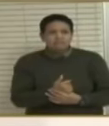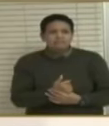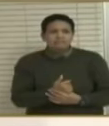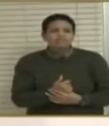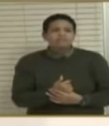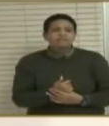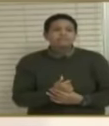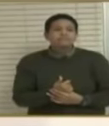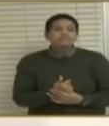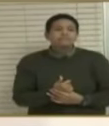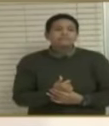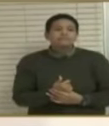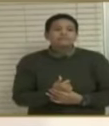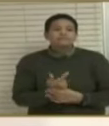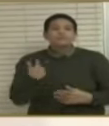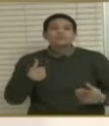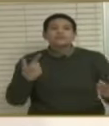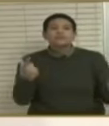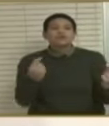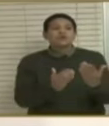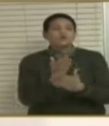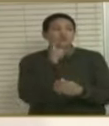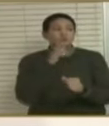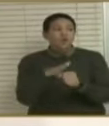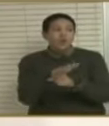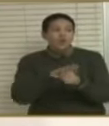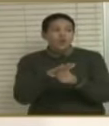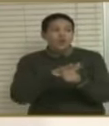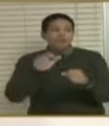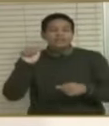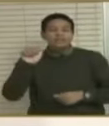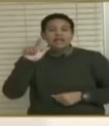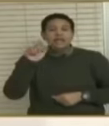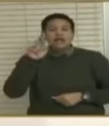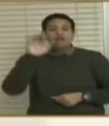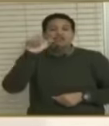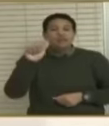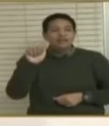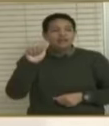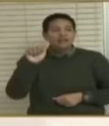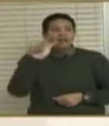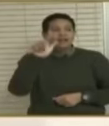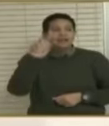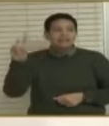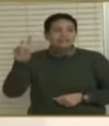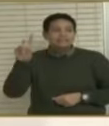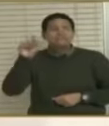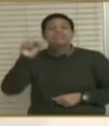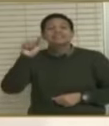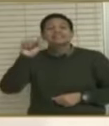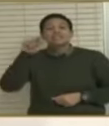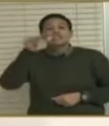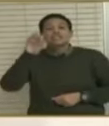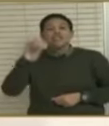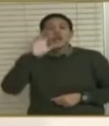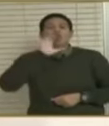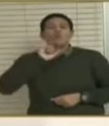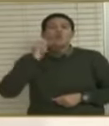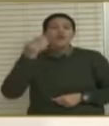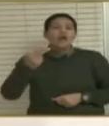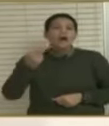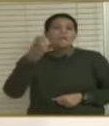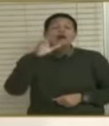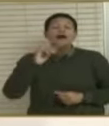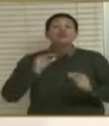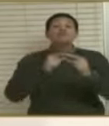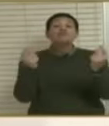the location at Alorica, the Linstead, St. Jago, Old Harbor, and Greater Portmore health